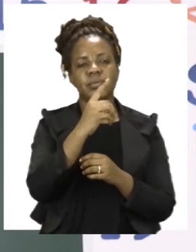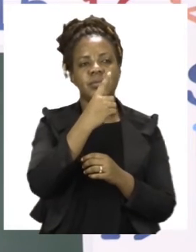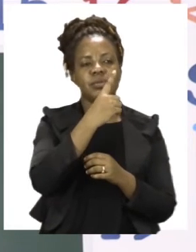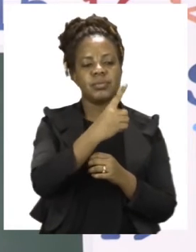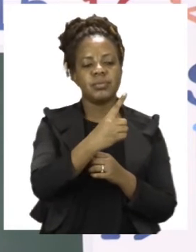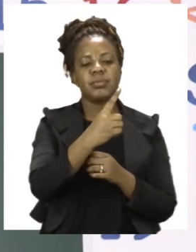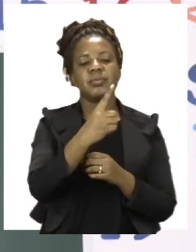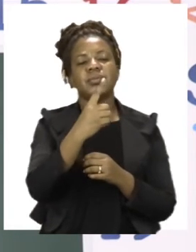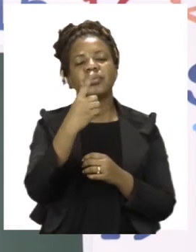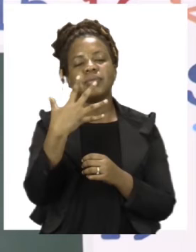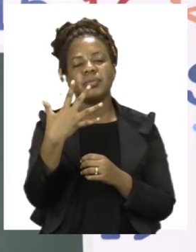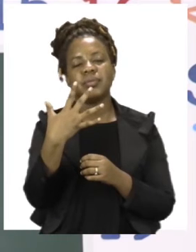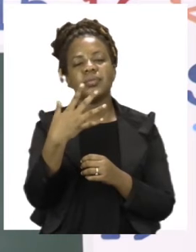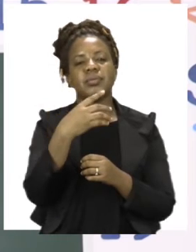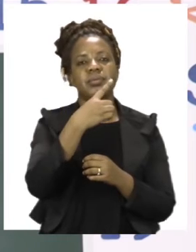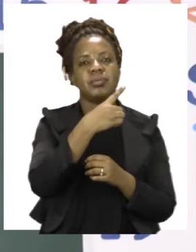15,